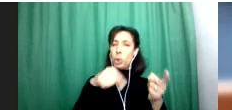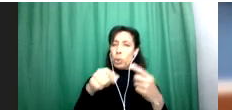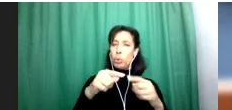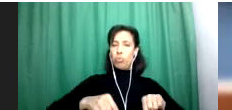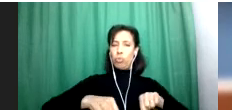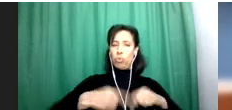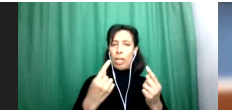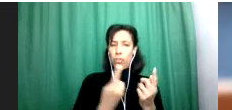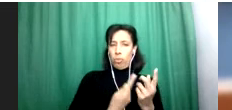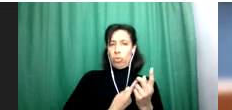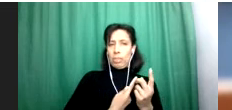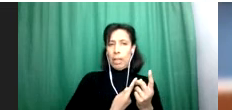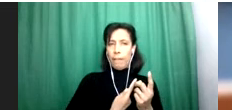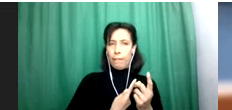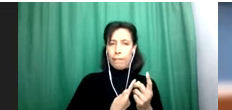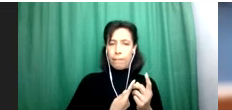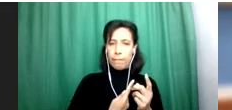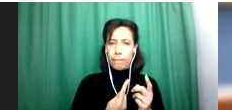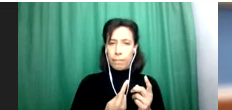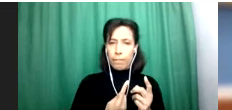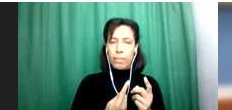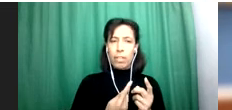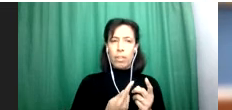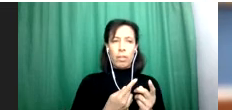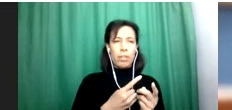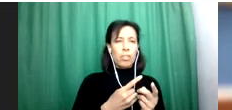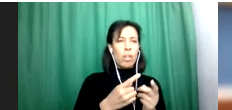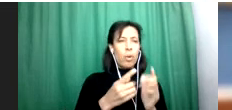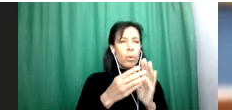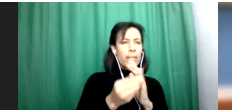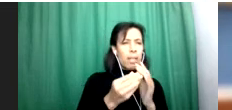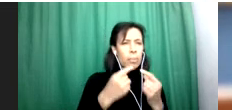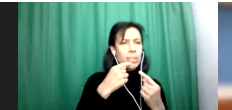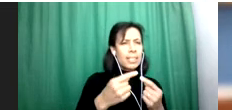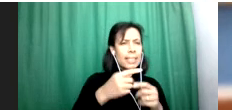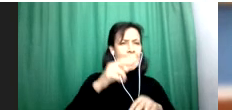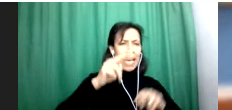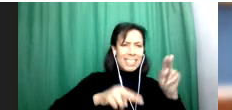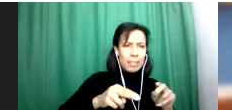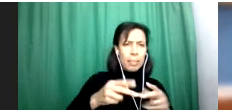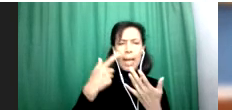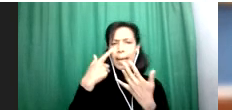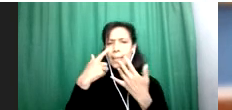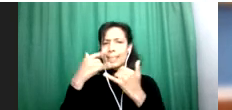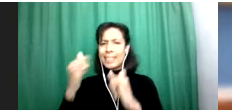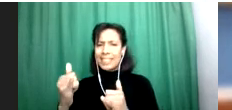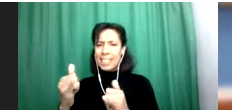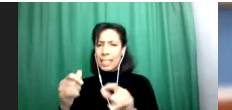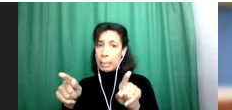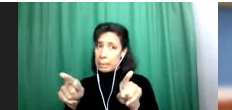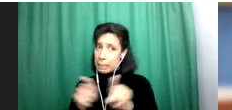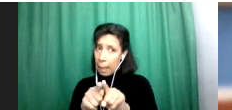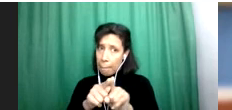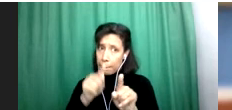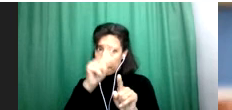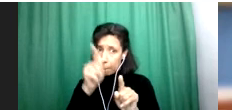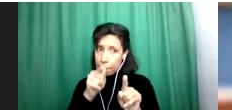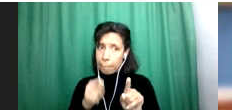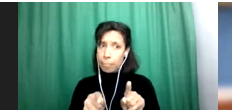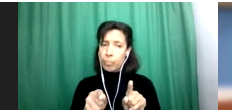idea that assessment and testing are the same thing. I've already spoken about the idea of summative assessment